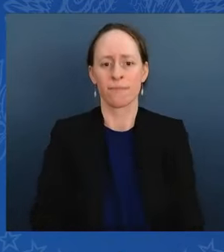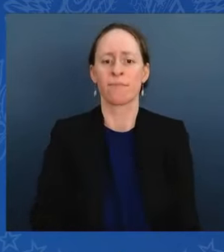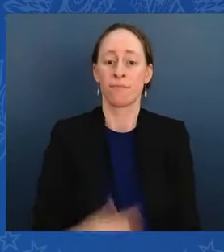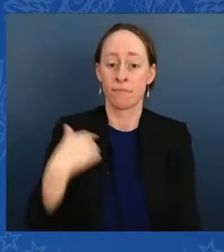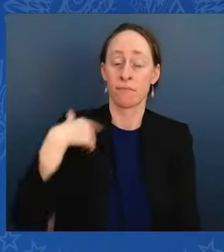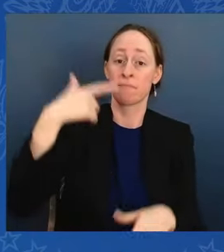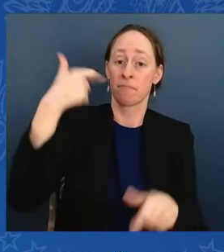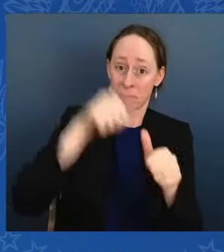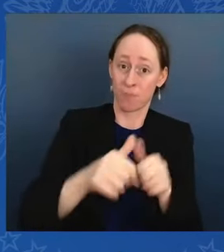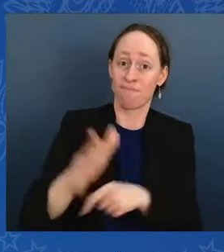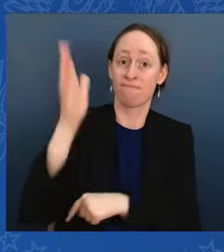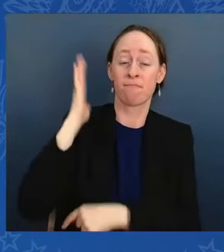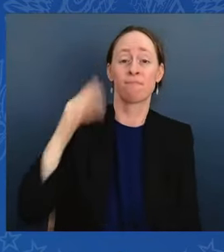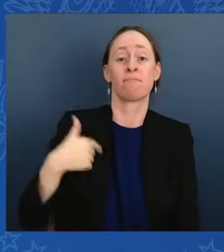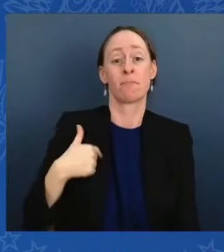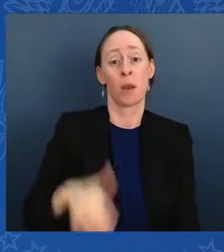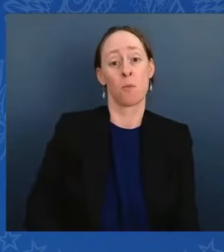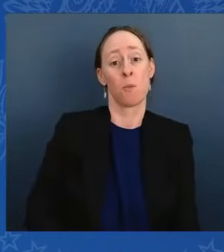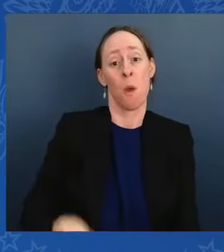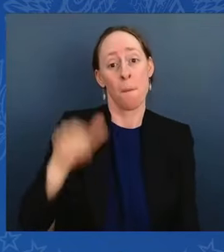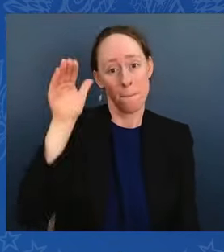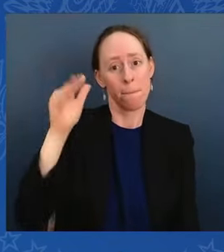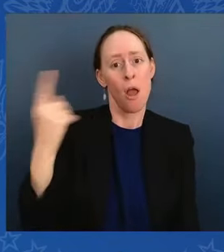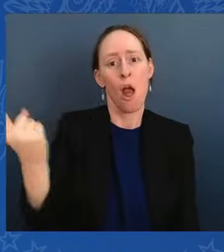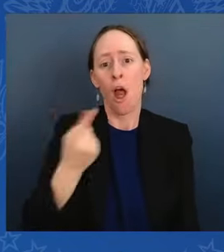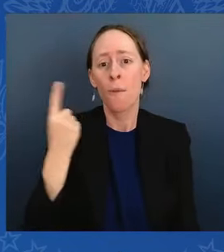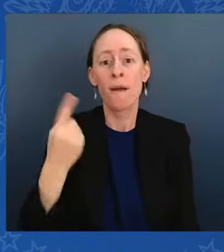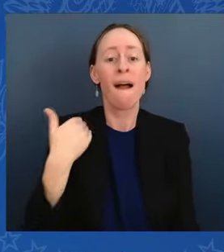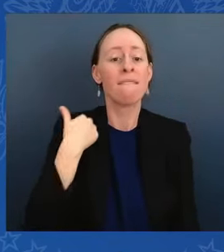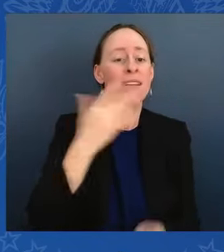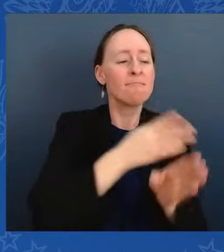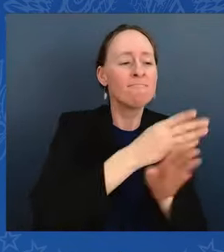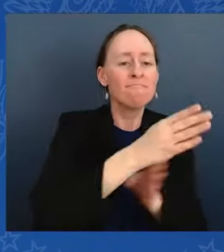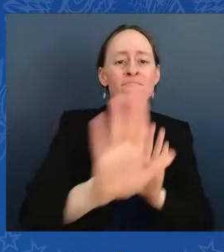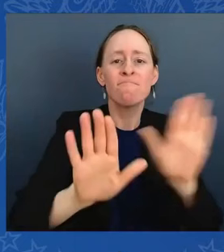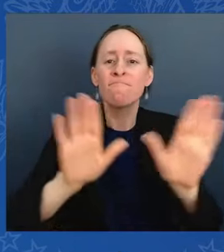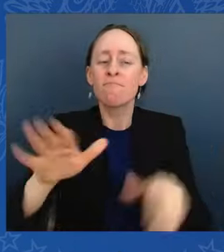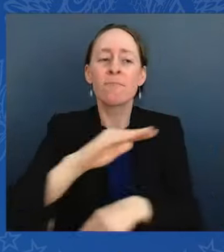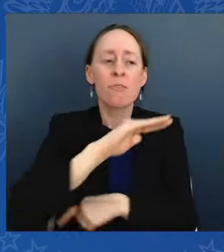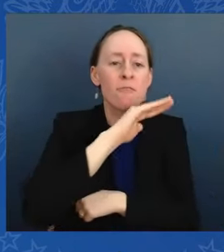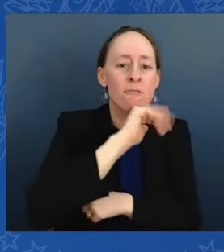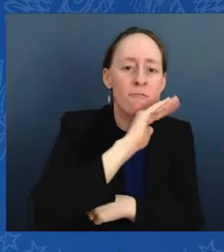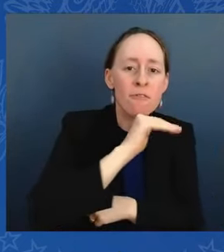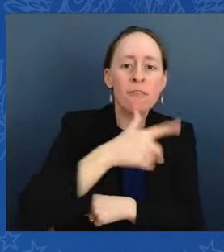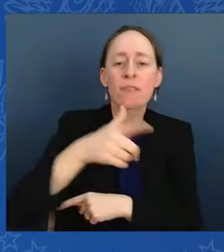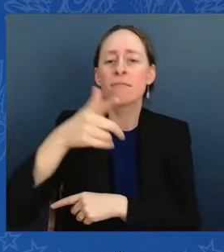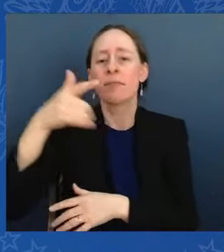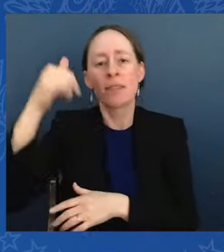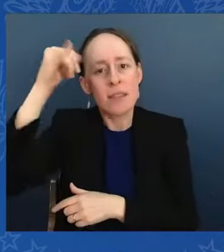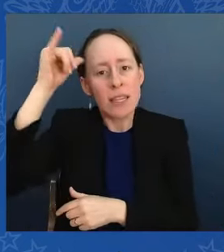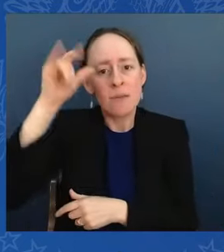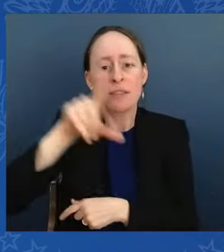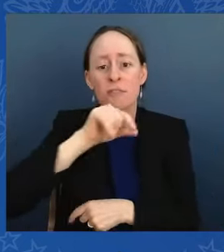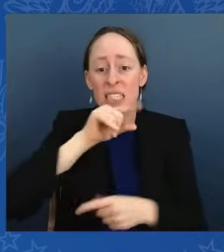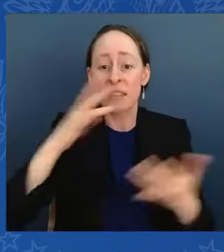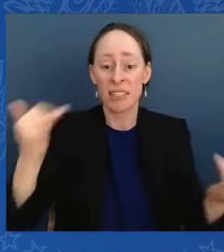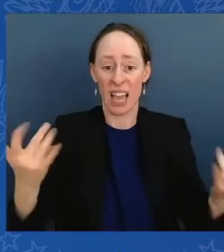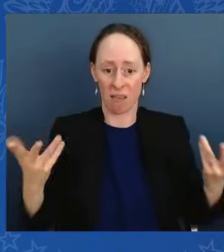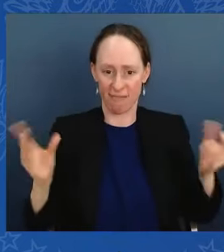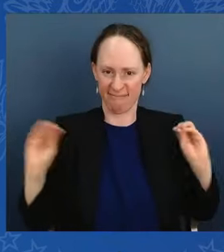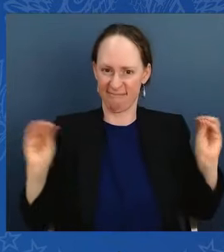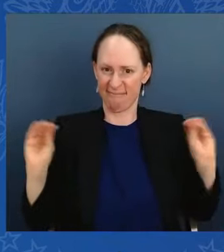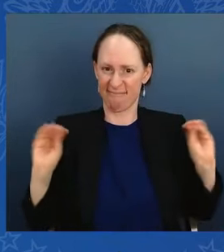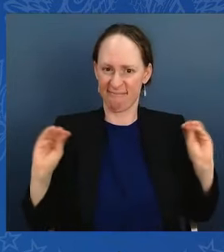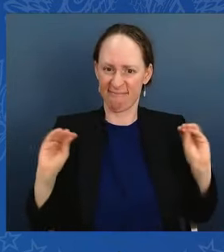a cow, a chicken, a garden in their backyard. Now we don't have anything. We have to depend on big industries to feed